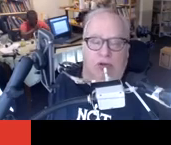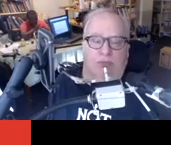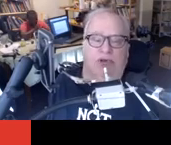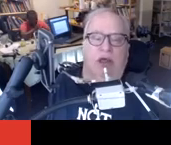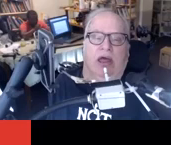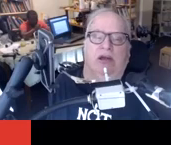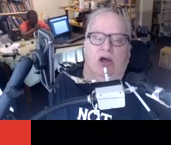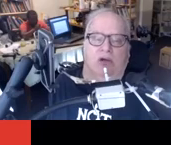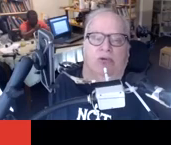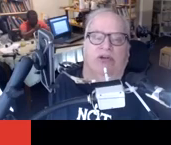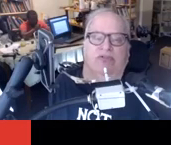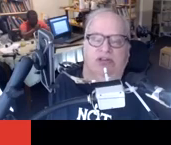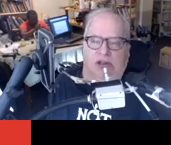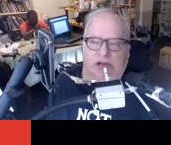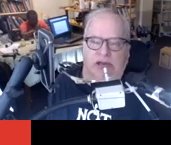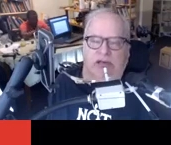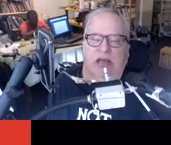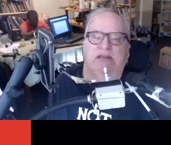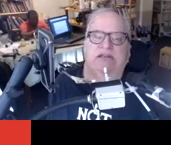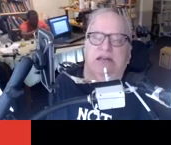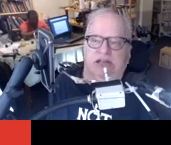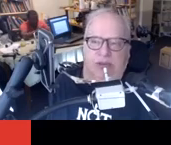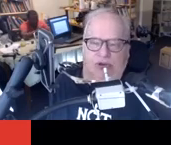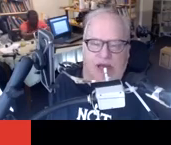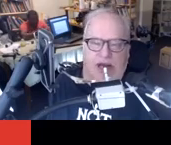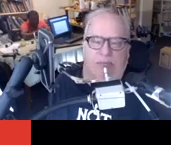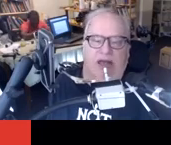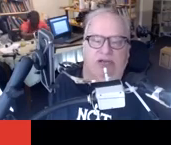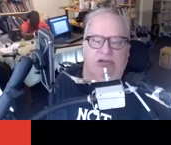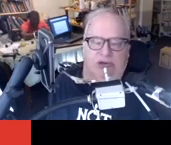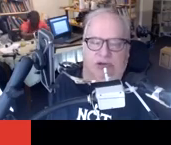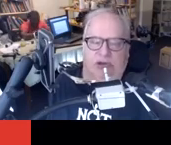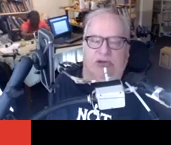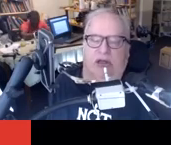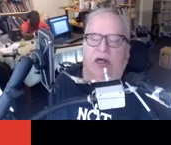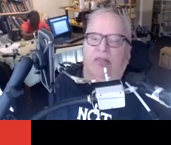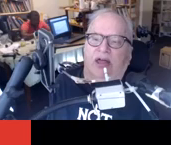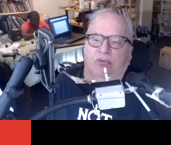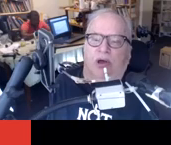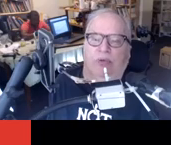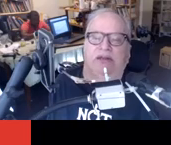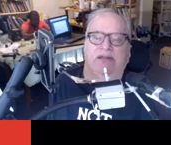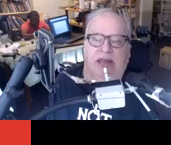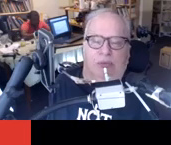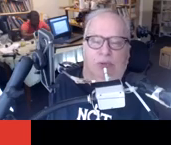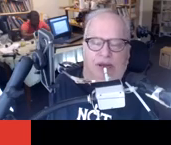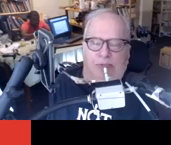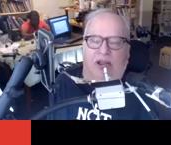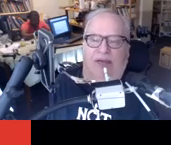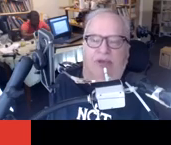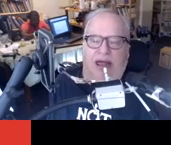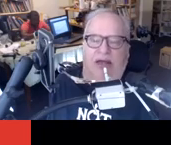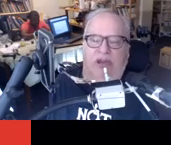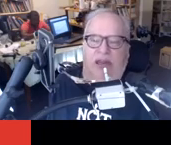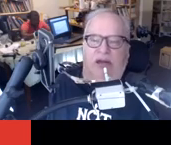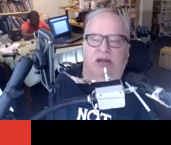nursing homes and congregate facilities, 60% in Massachusetts. That's why we disabled people